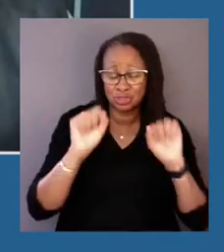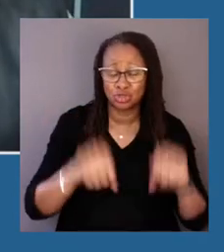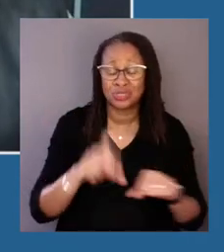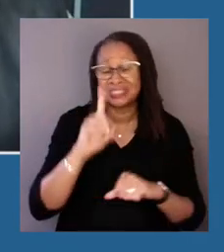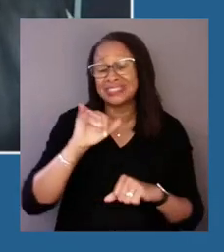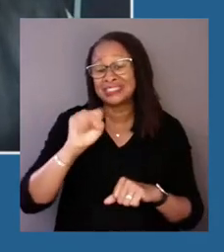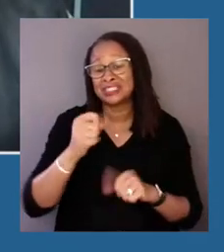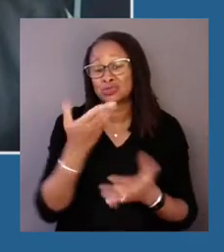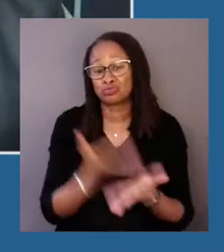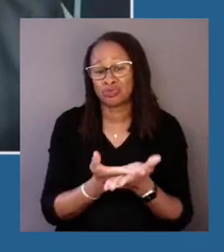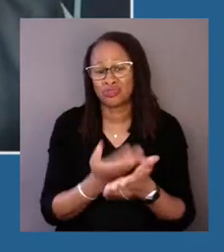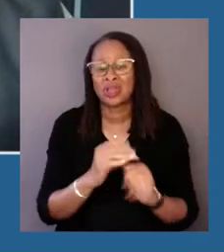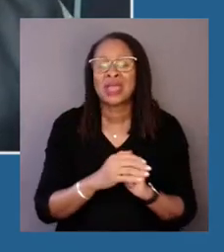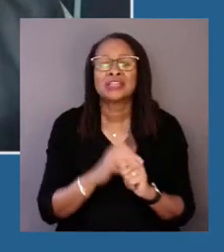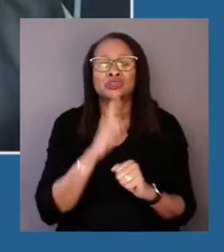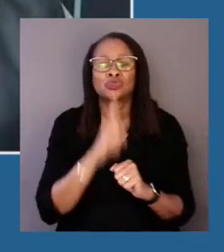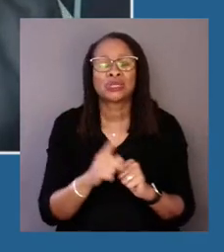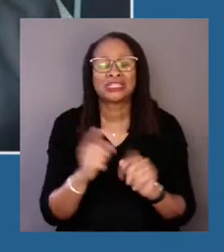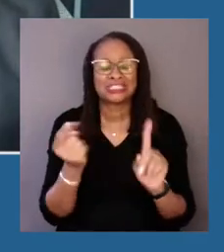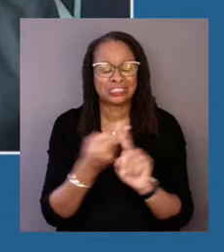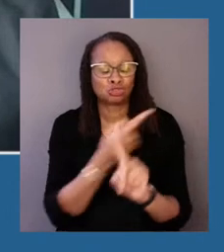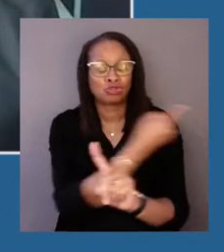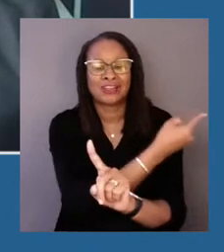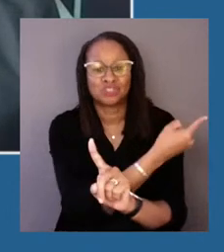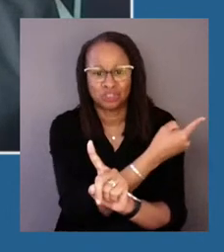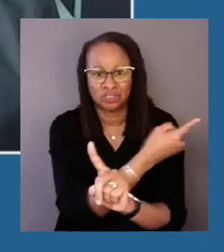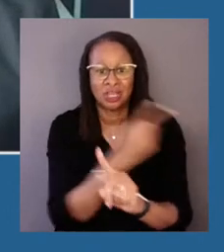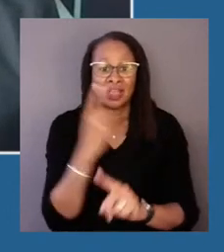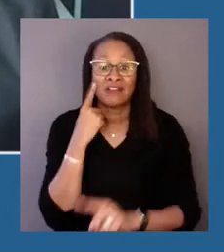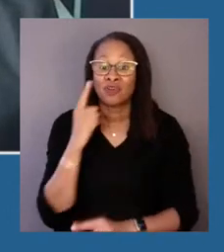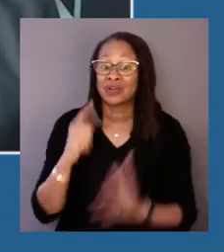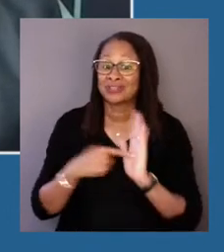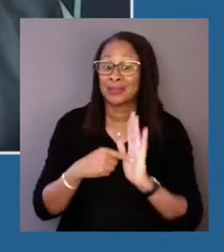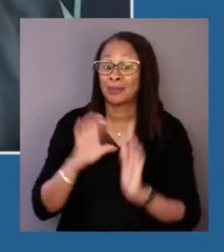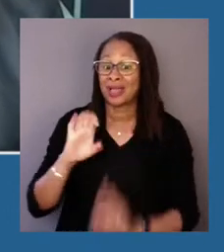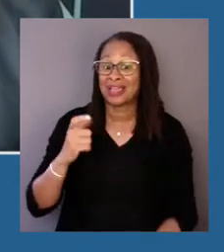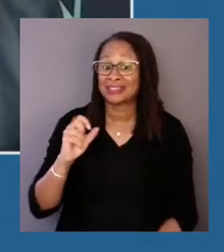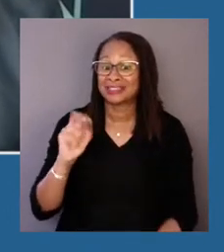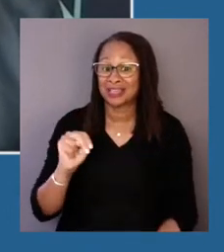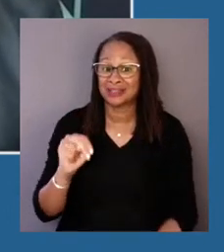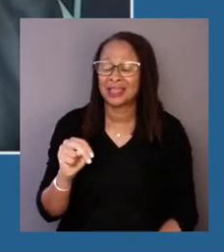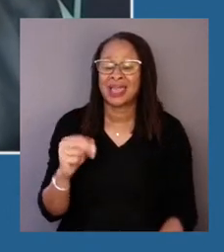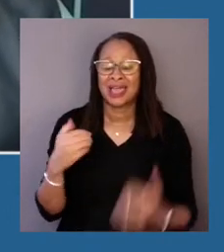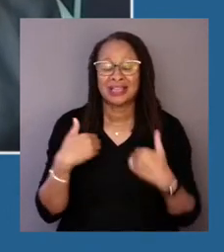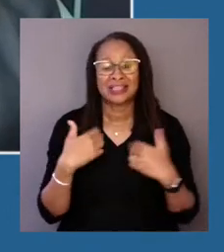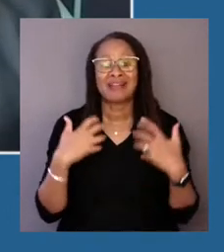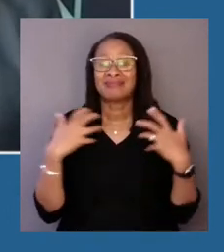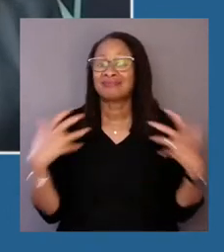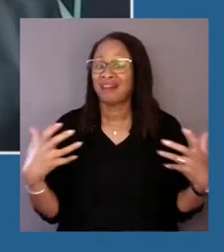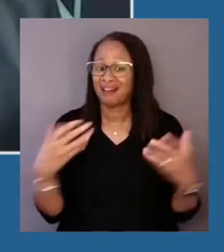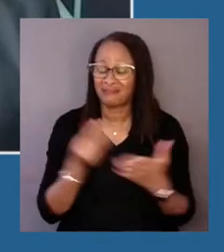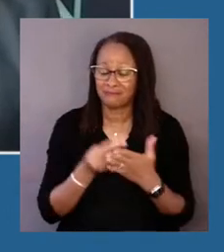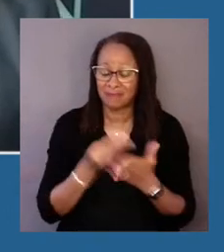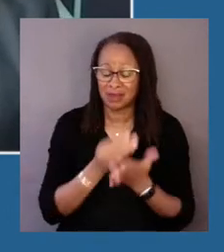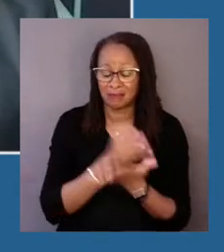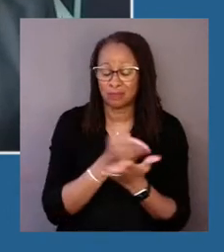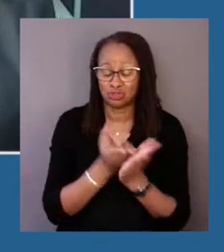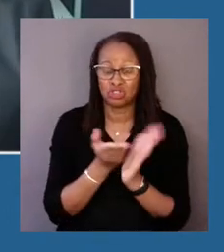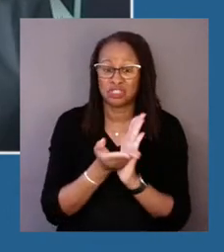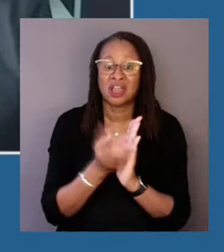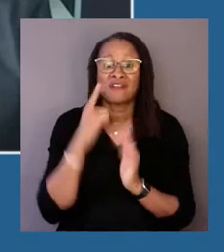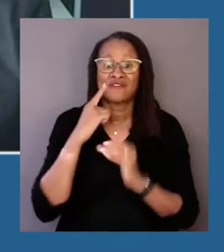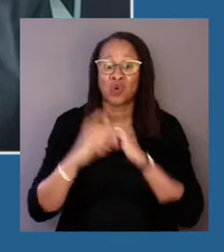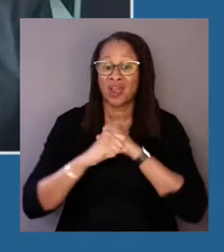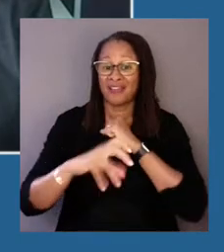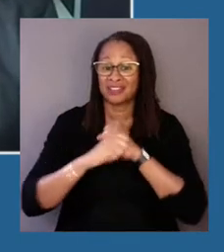It's distraction. So Exxon, for example, spends an enormous advertising budget every year with these